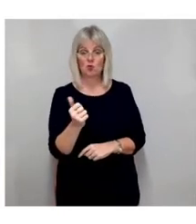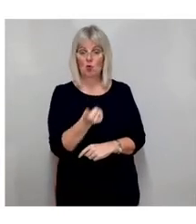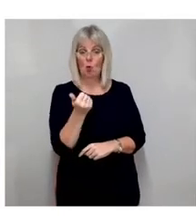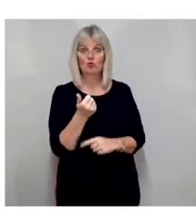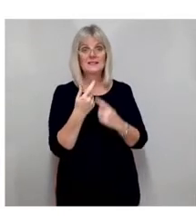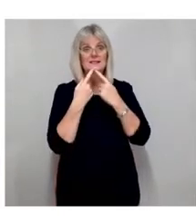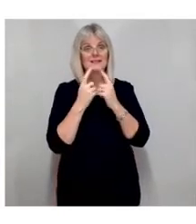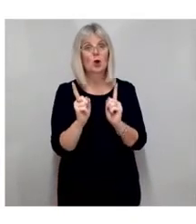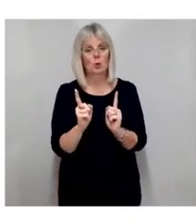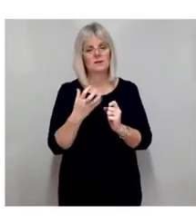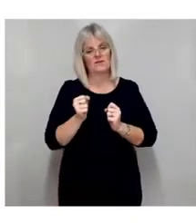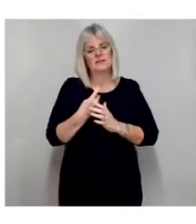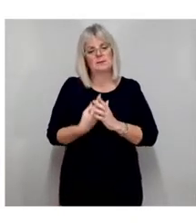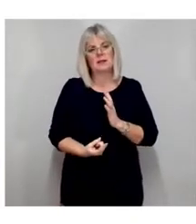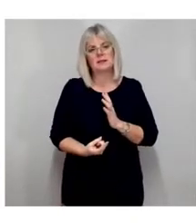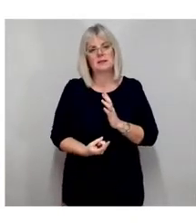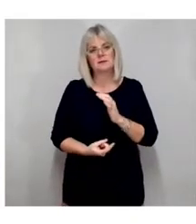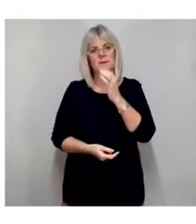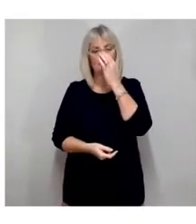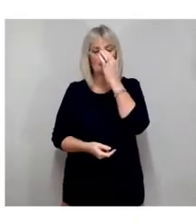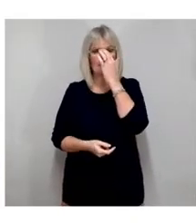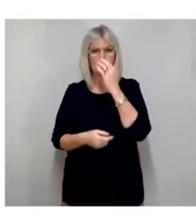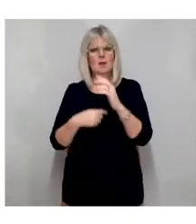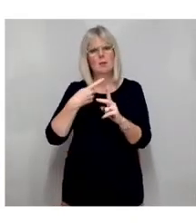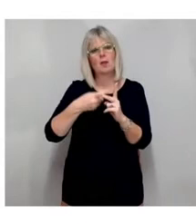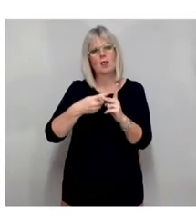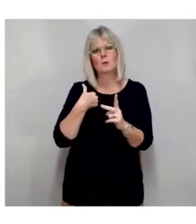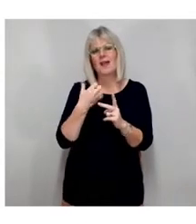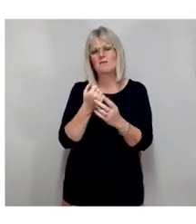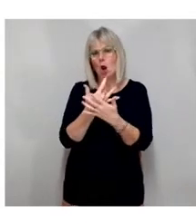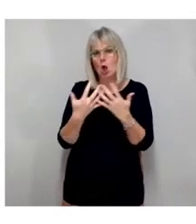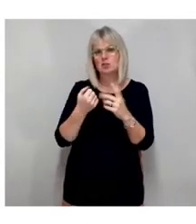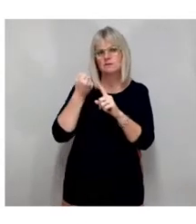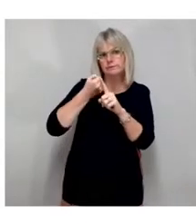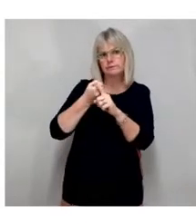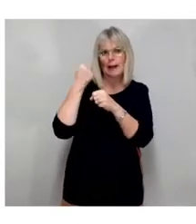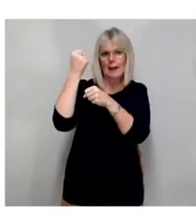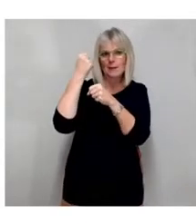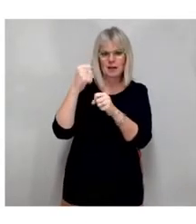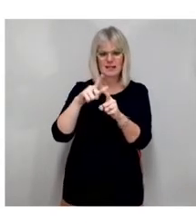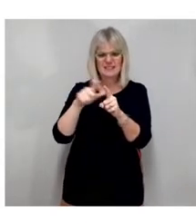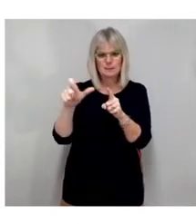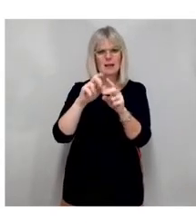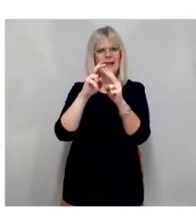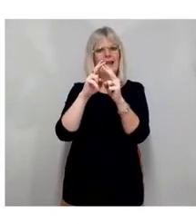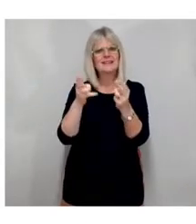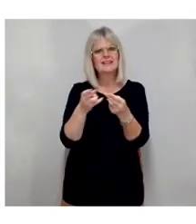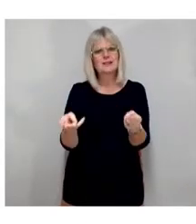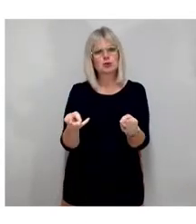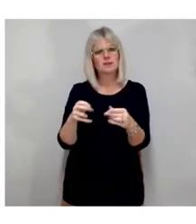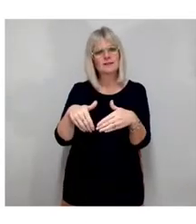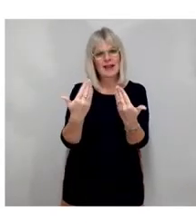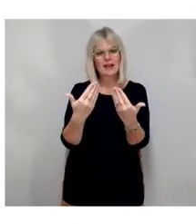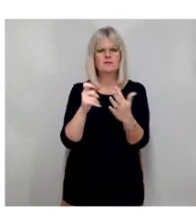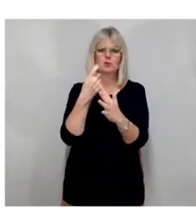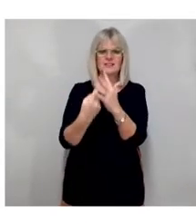lot of campaigning around the International Day of for People with Disabilities in December. We have a whole week-long celebration,